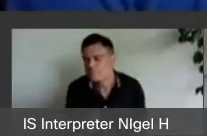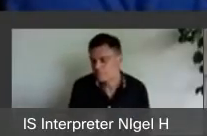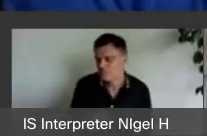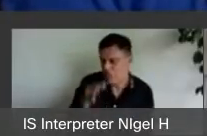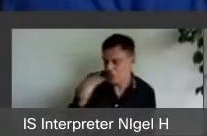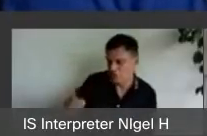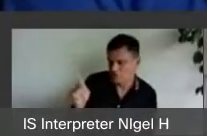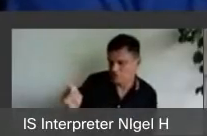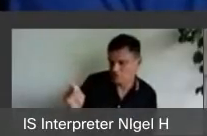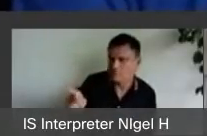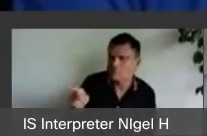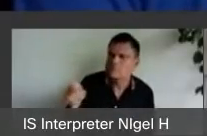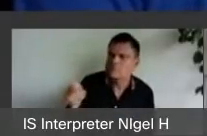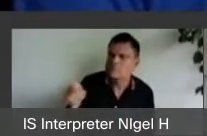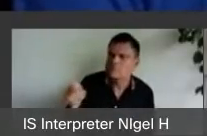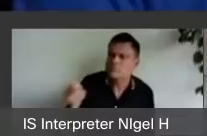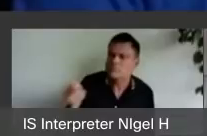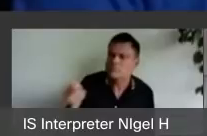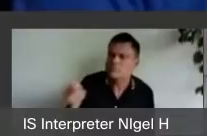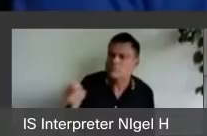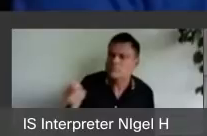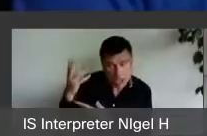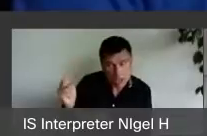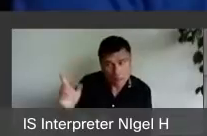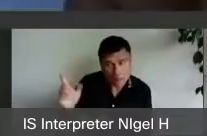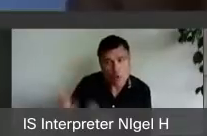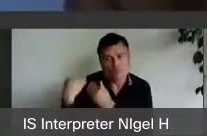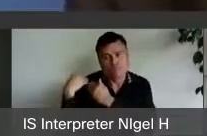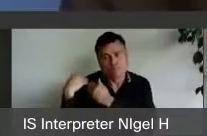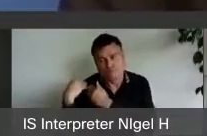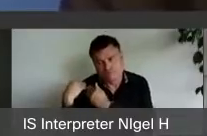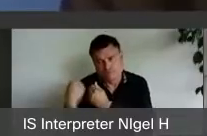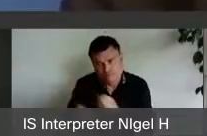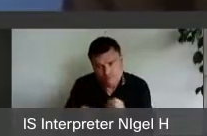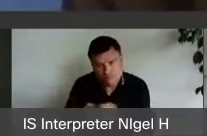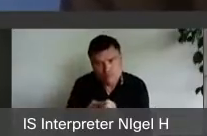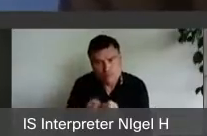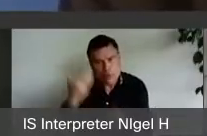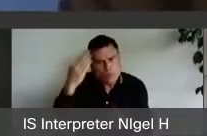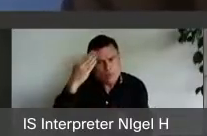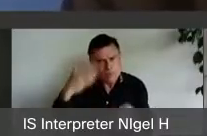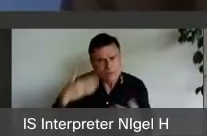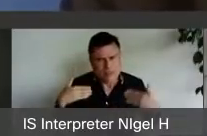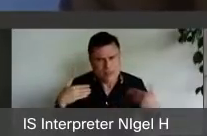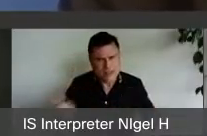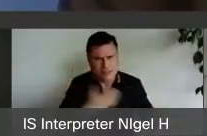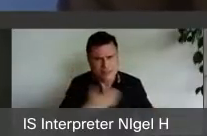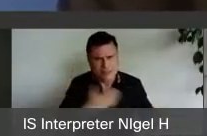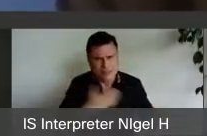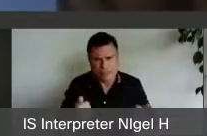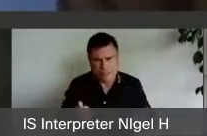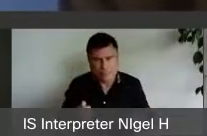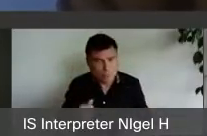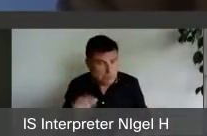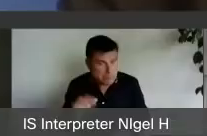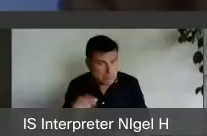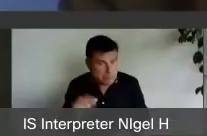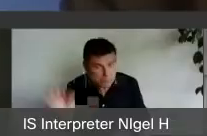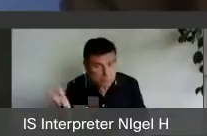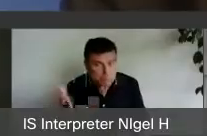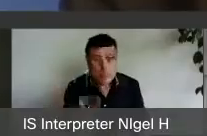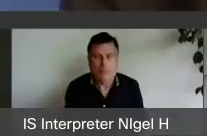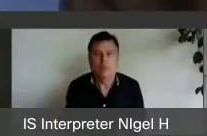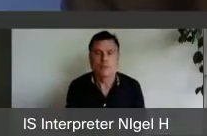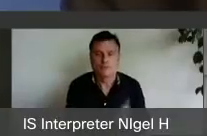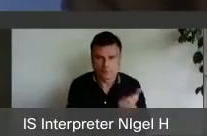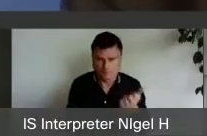people? Well, there is one thing that has been in the center of our advocacy and of our action, is to make sure that the